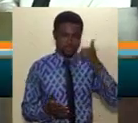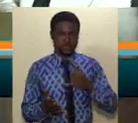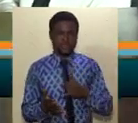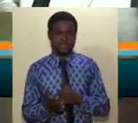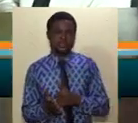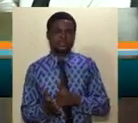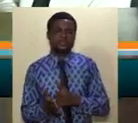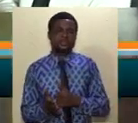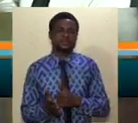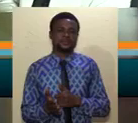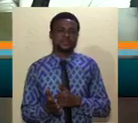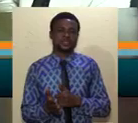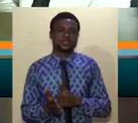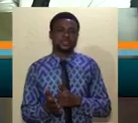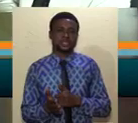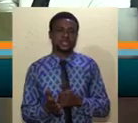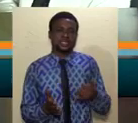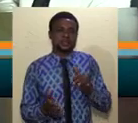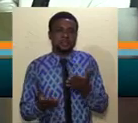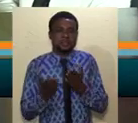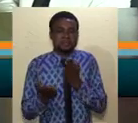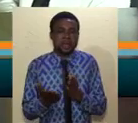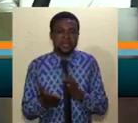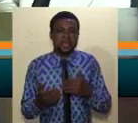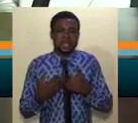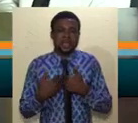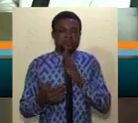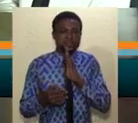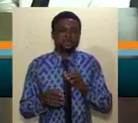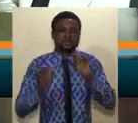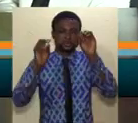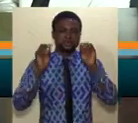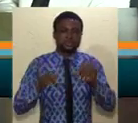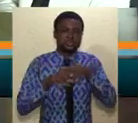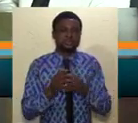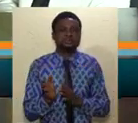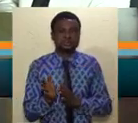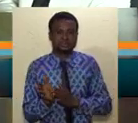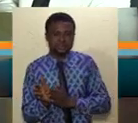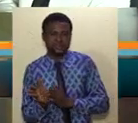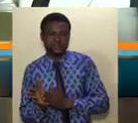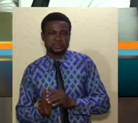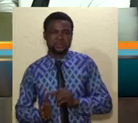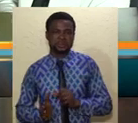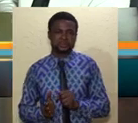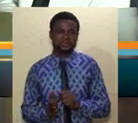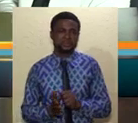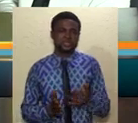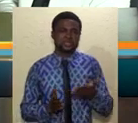you have them being taught. They teach you all your rights as a child. And there are some other